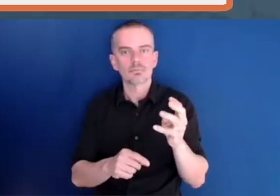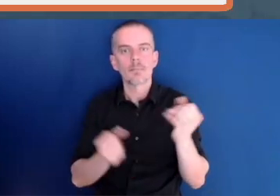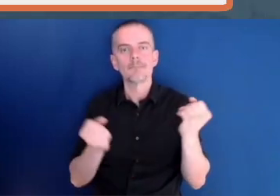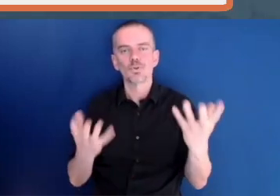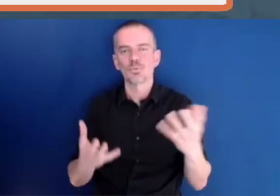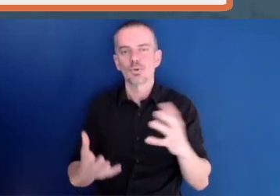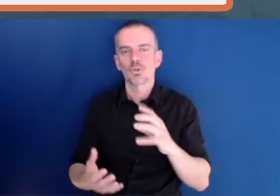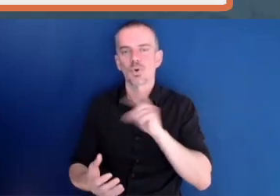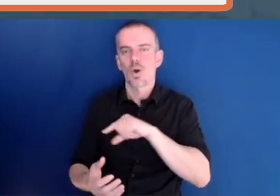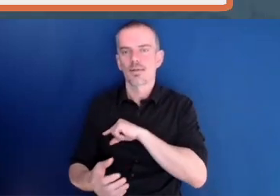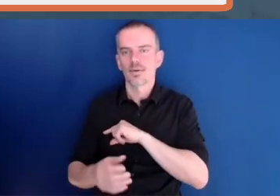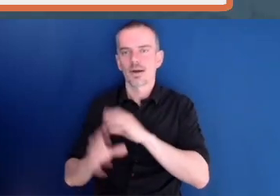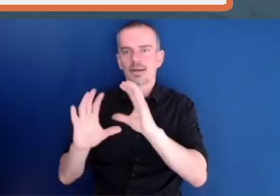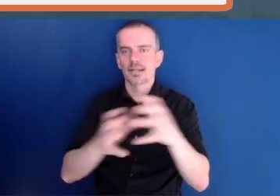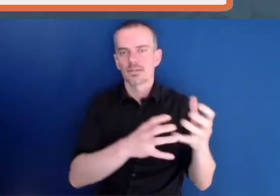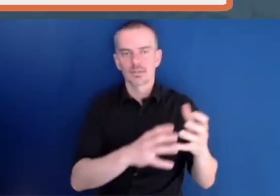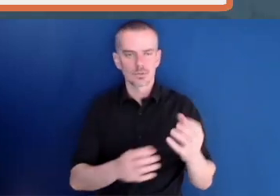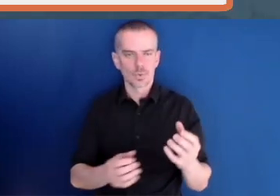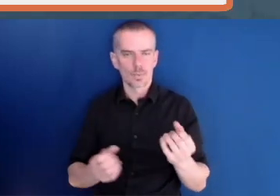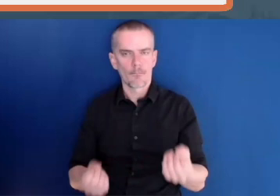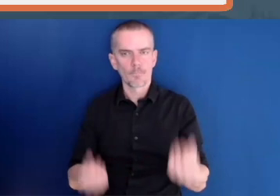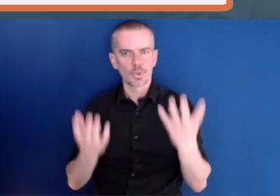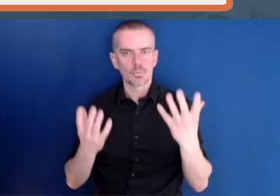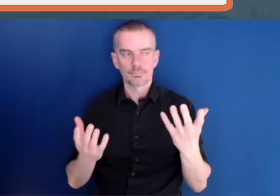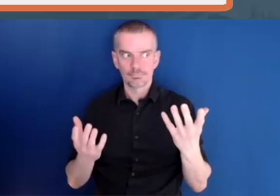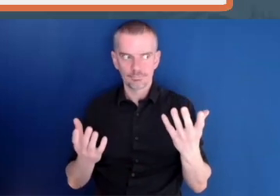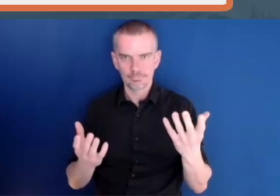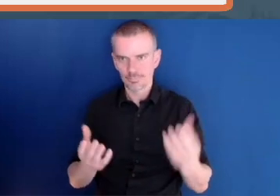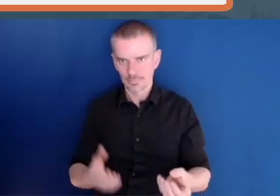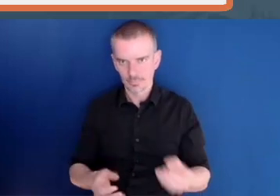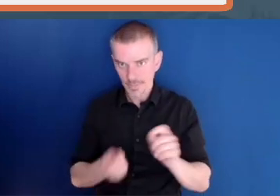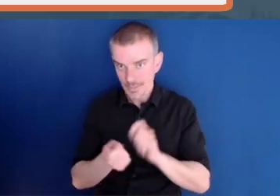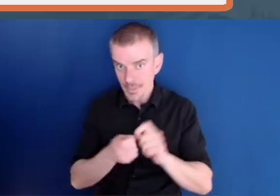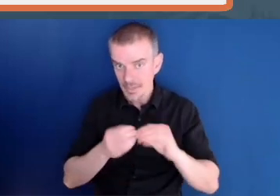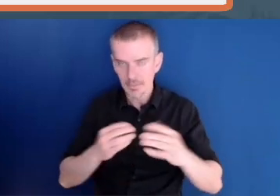what constitutes multiple, what constitutes an adequate number, right?